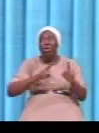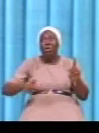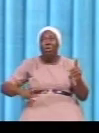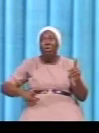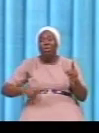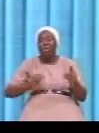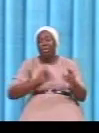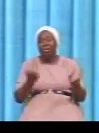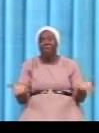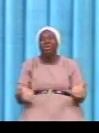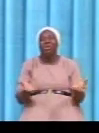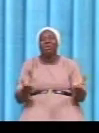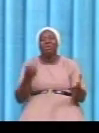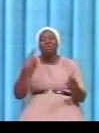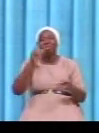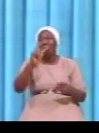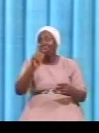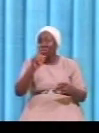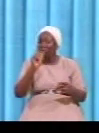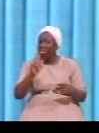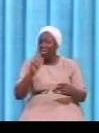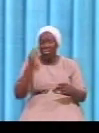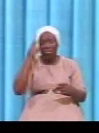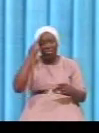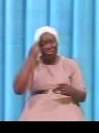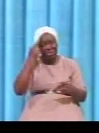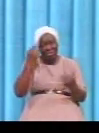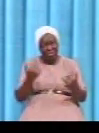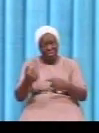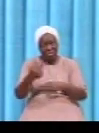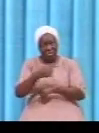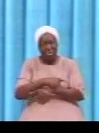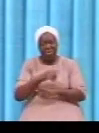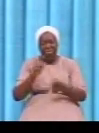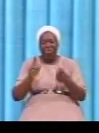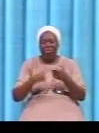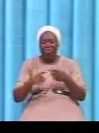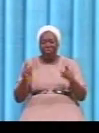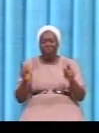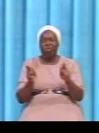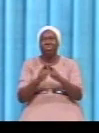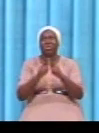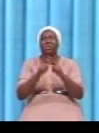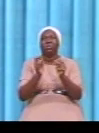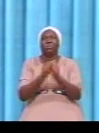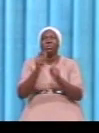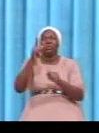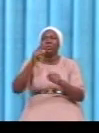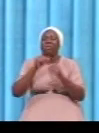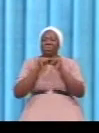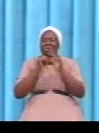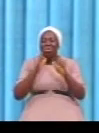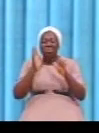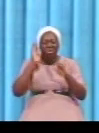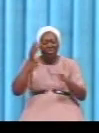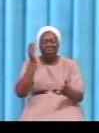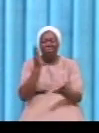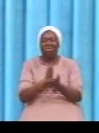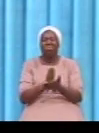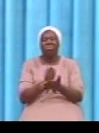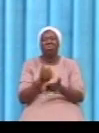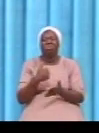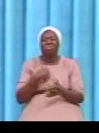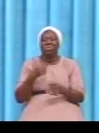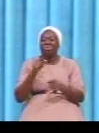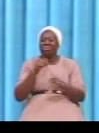I am here for one purpose today, to encounter you. And nothing will stop me. Nothing